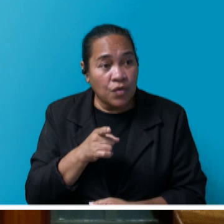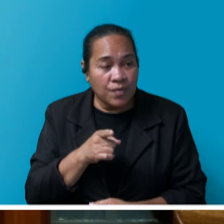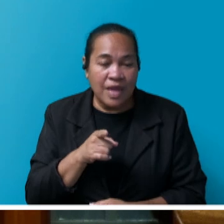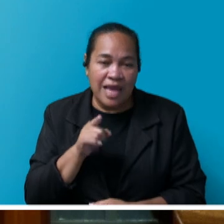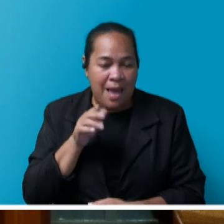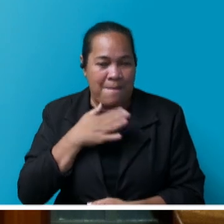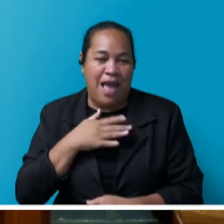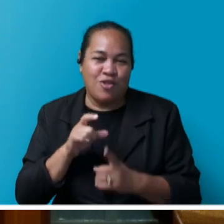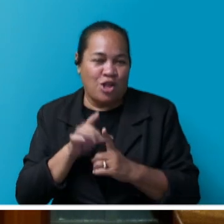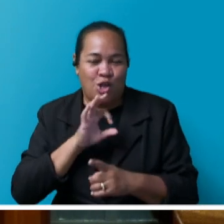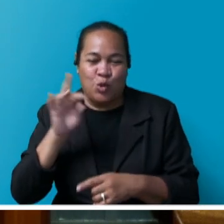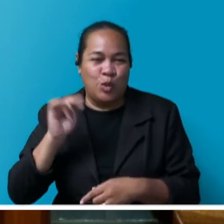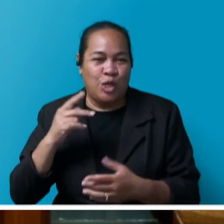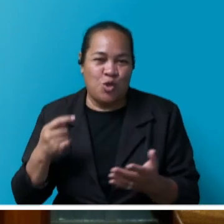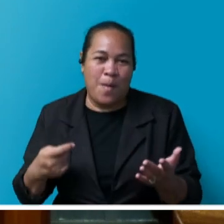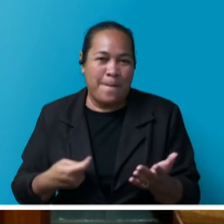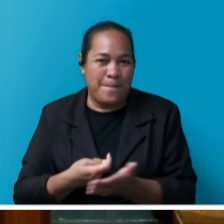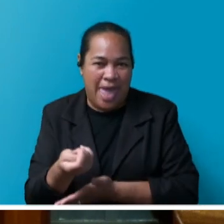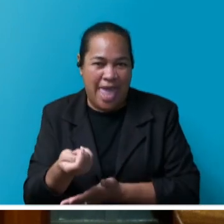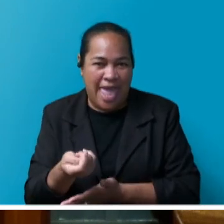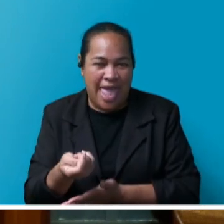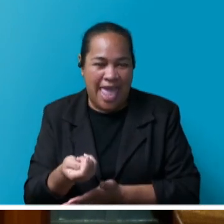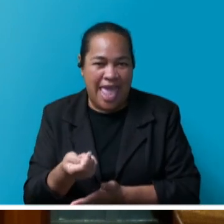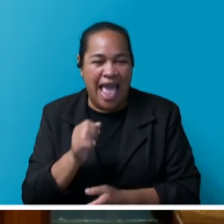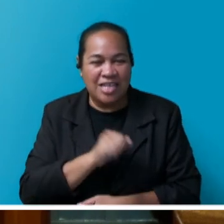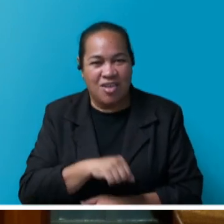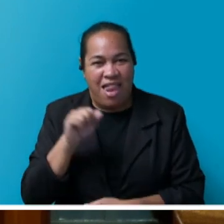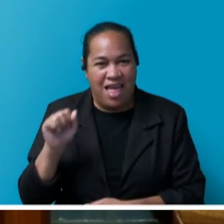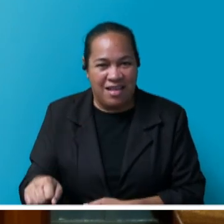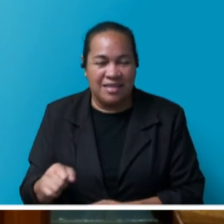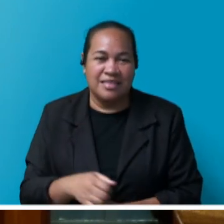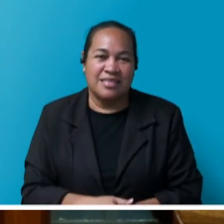pay off child's bills, loans."